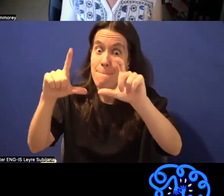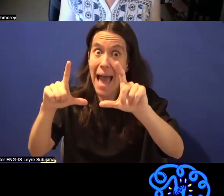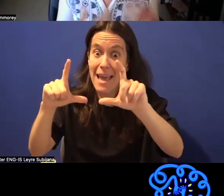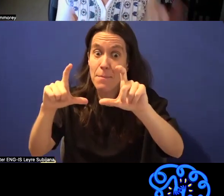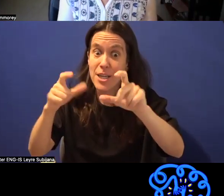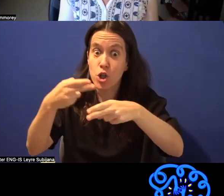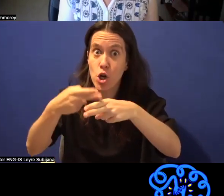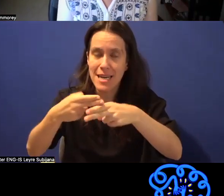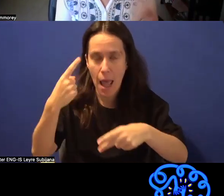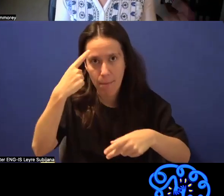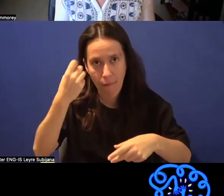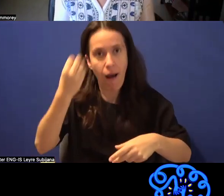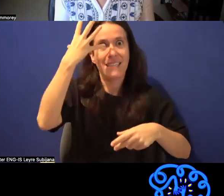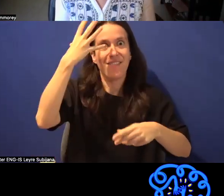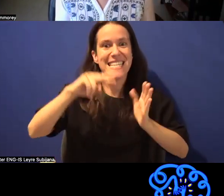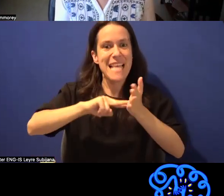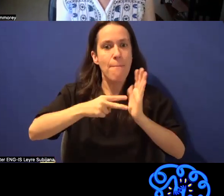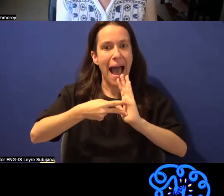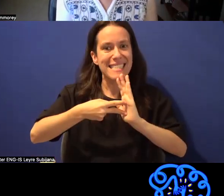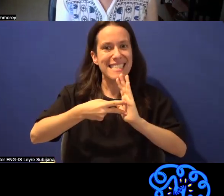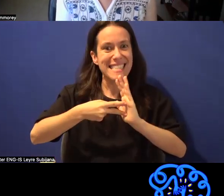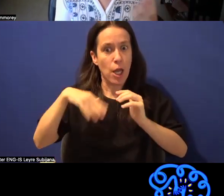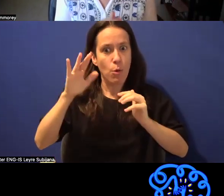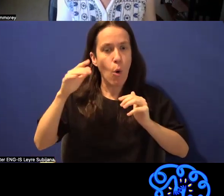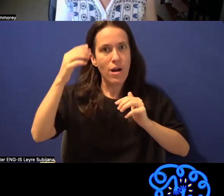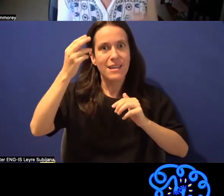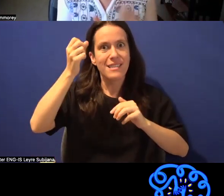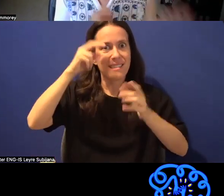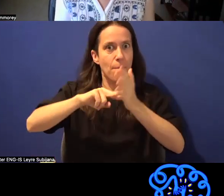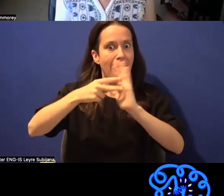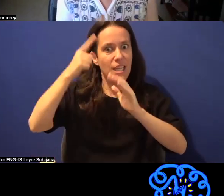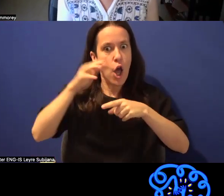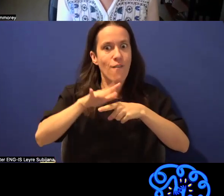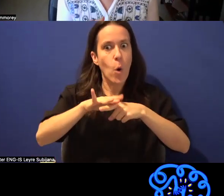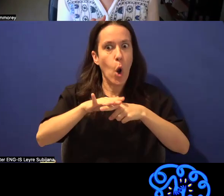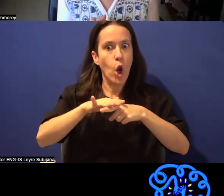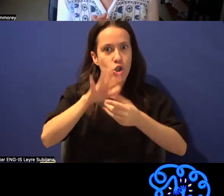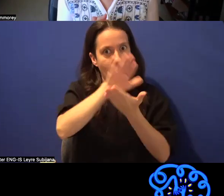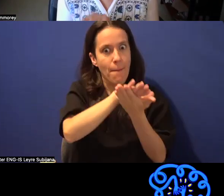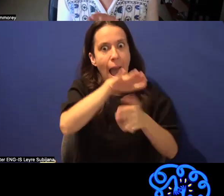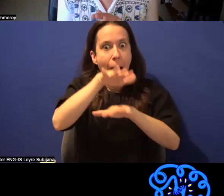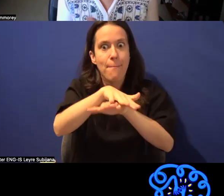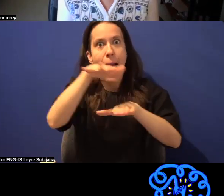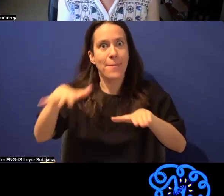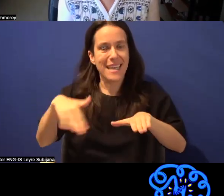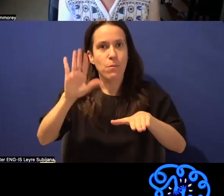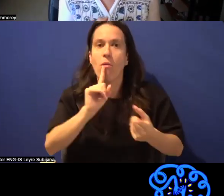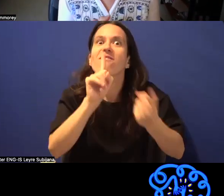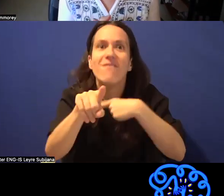more, which boosts the semantic to phonology mapping, which is why you see this difference in picture naming, but not